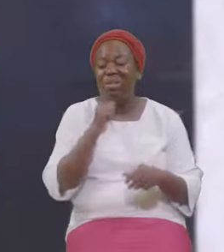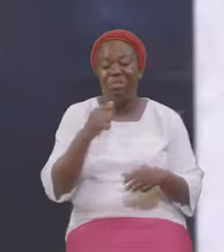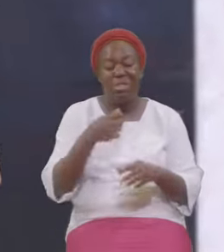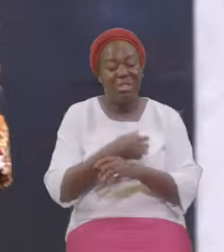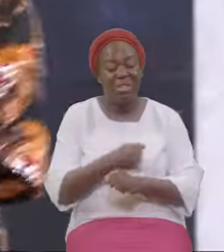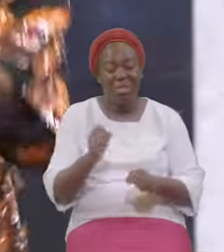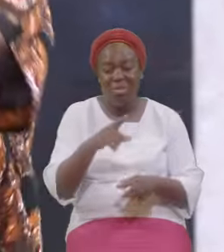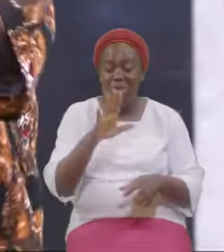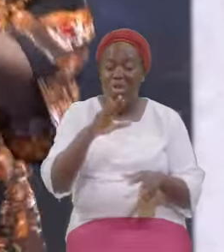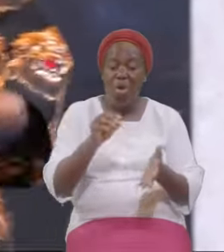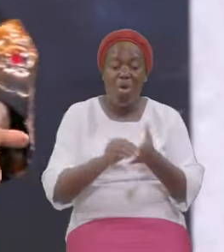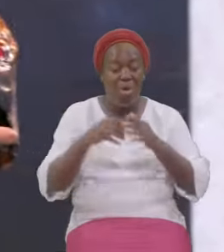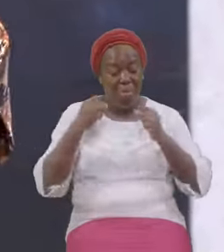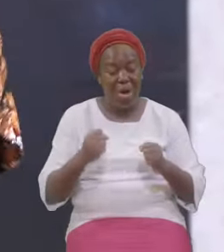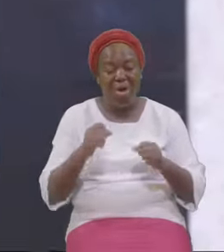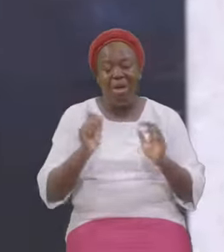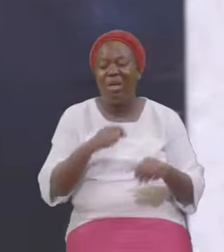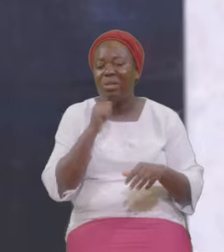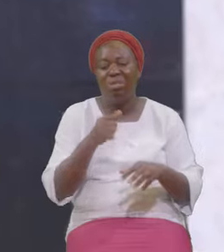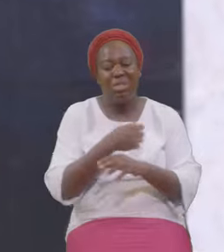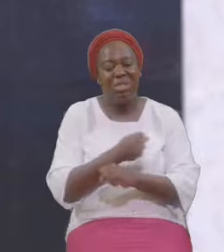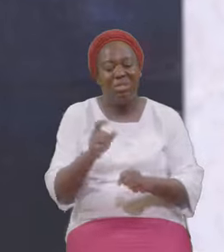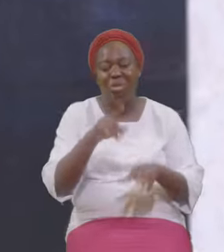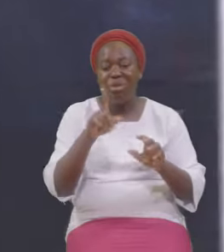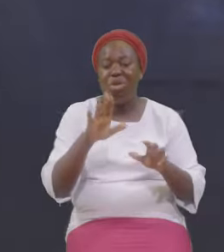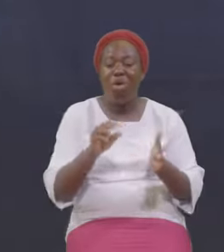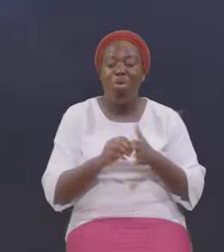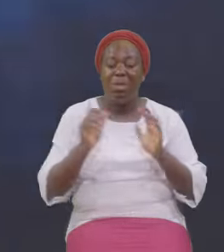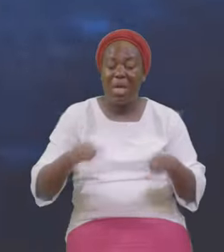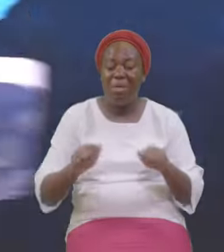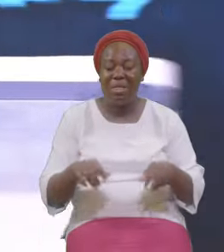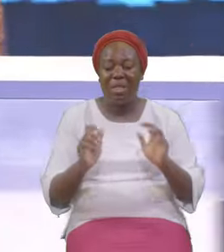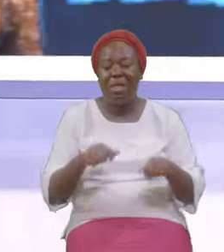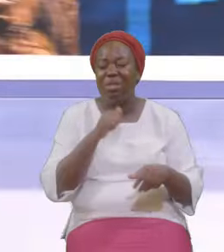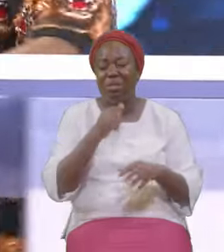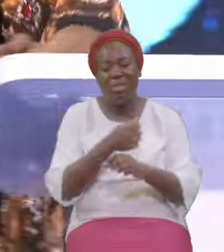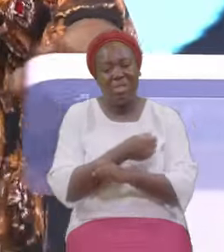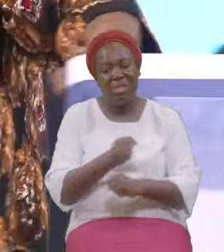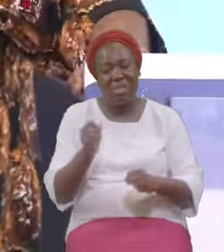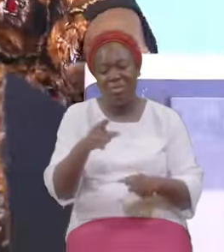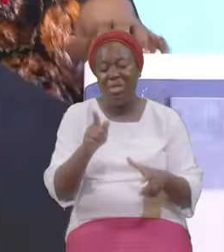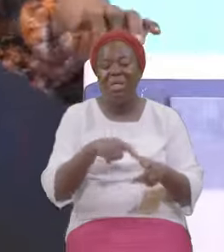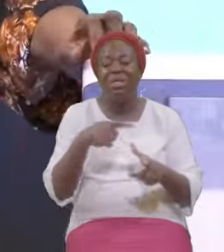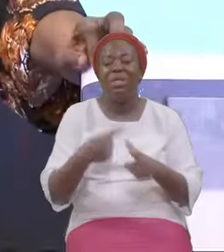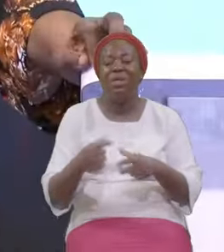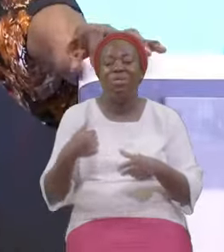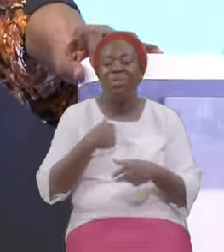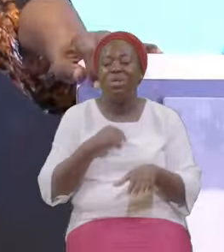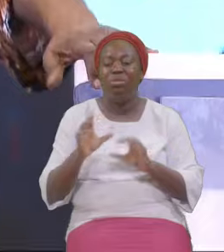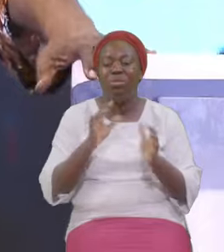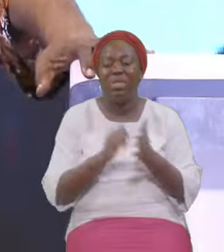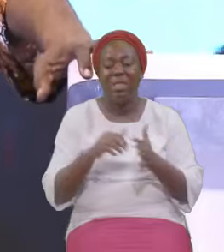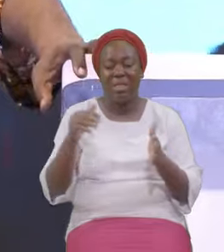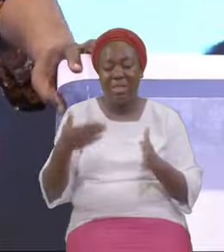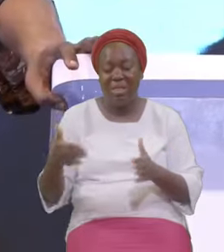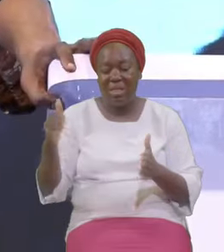cannot save you. Your own ability cannot save you. And then we did that thing again. And not